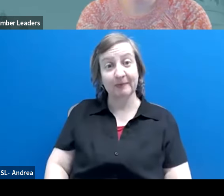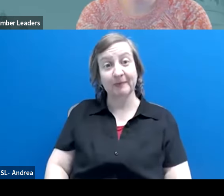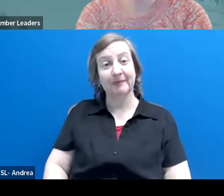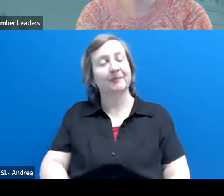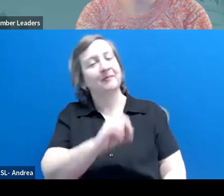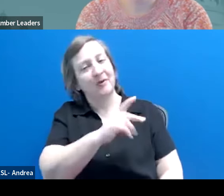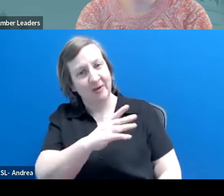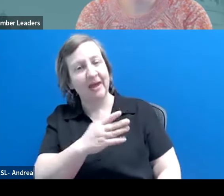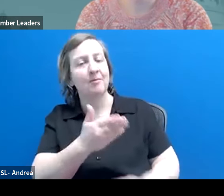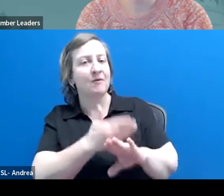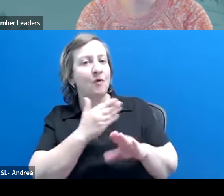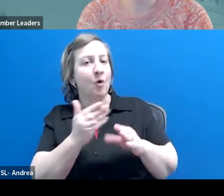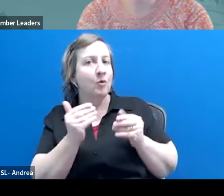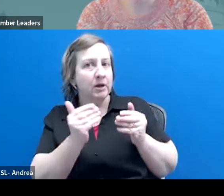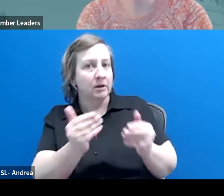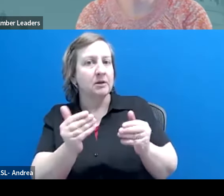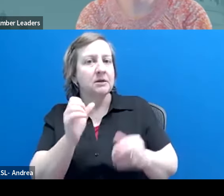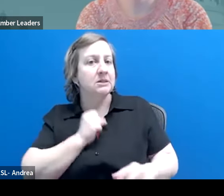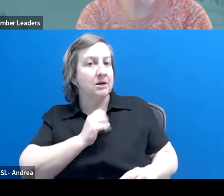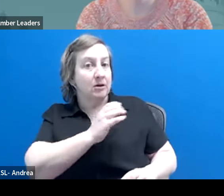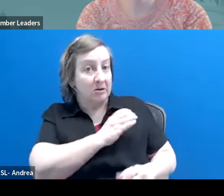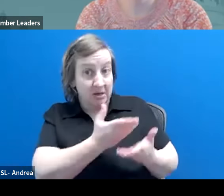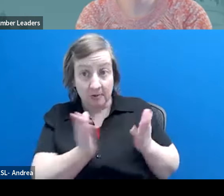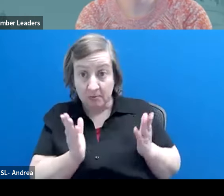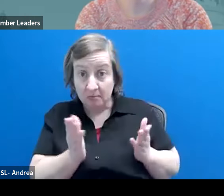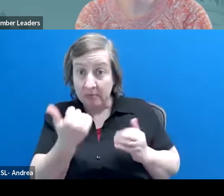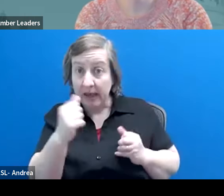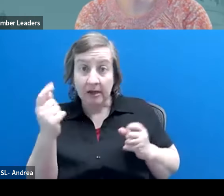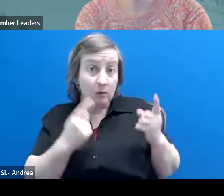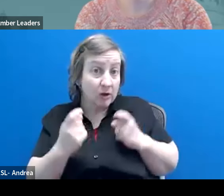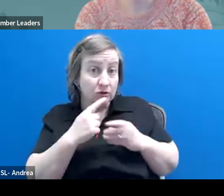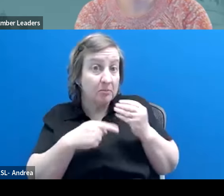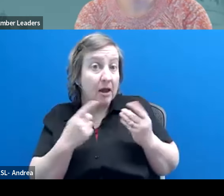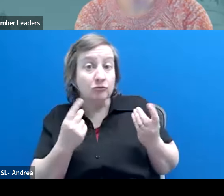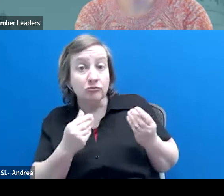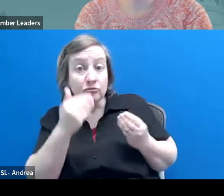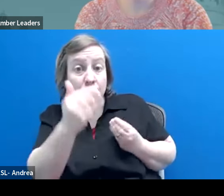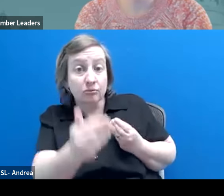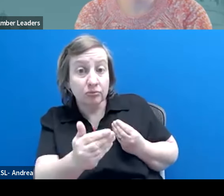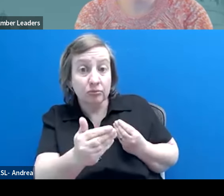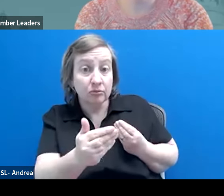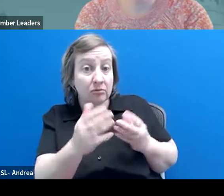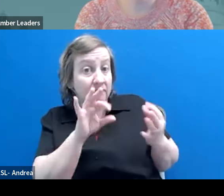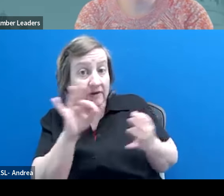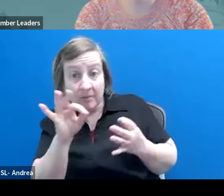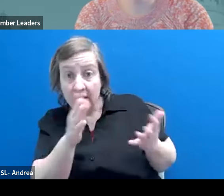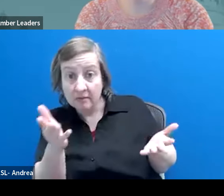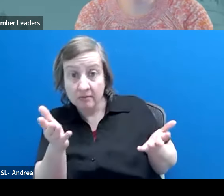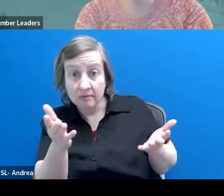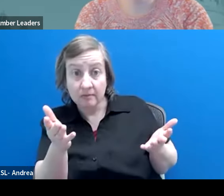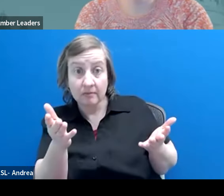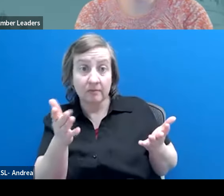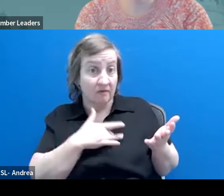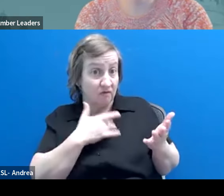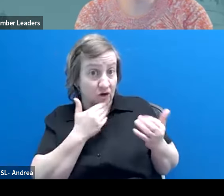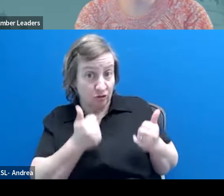Okay, well, before we move on, steering committee members, any questions about next steps? Feedback? Feel good about what